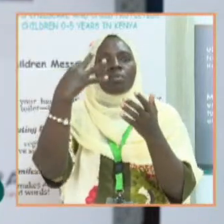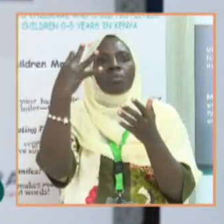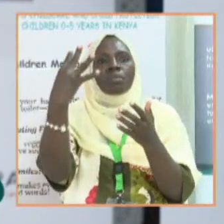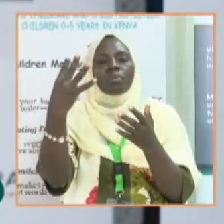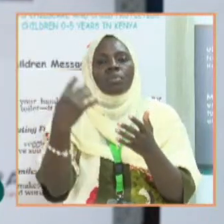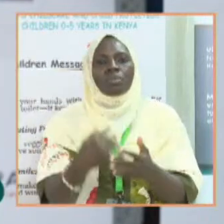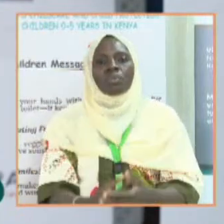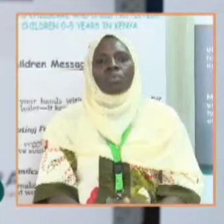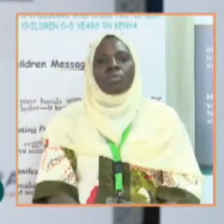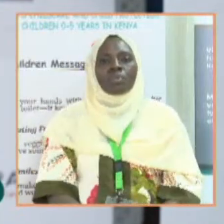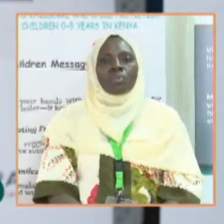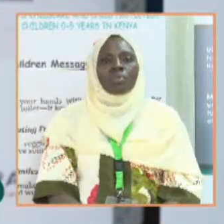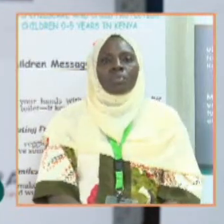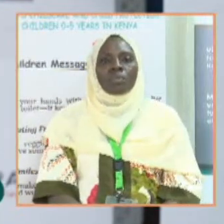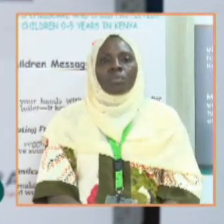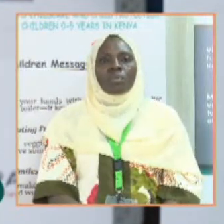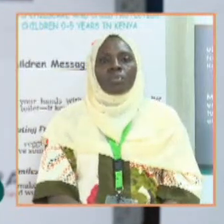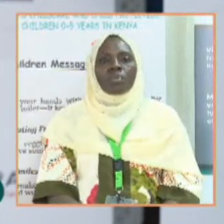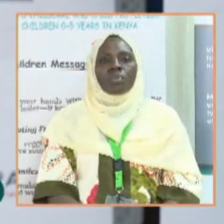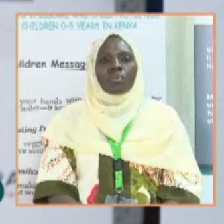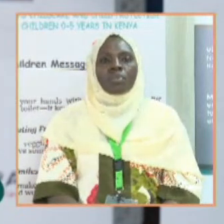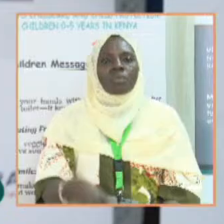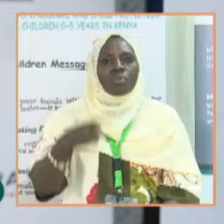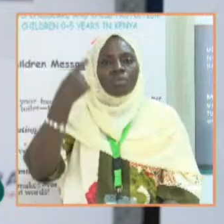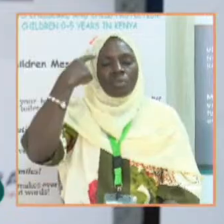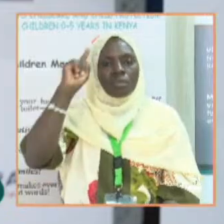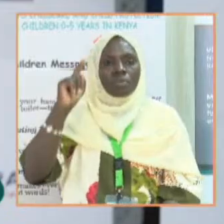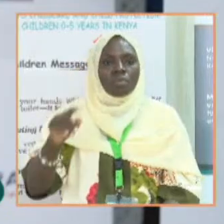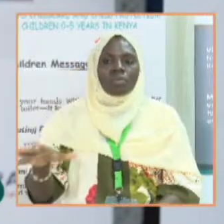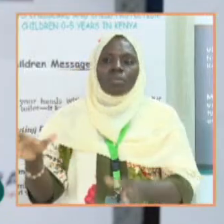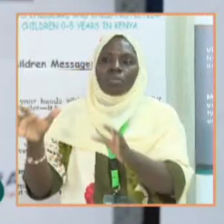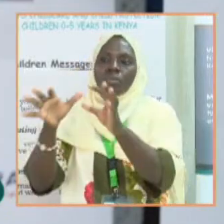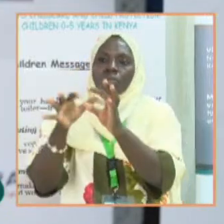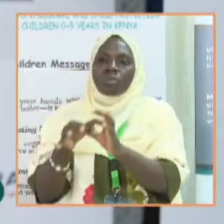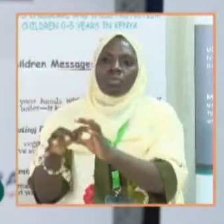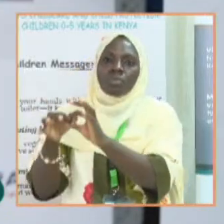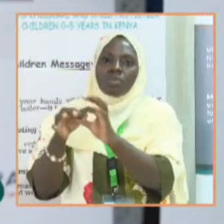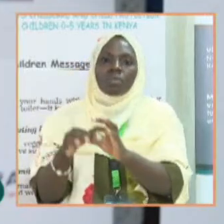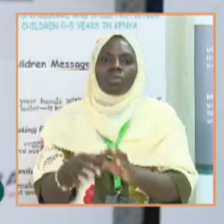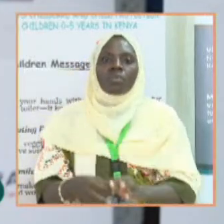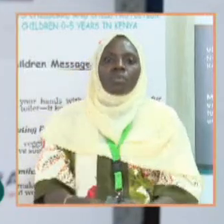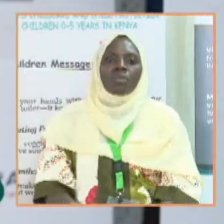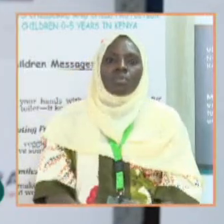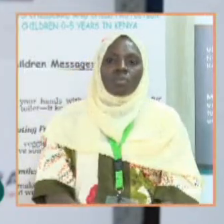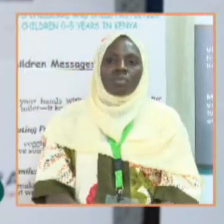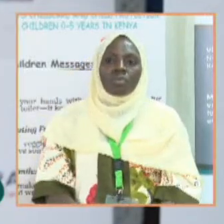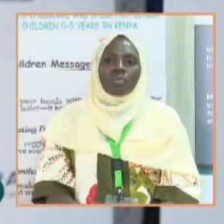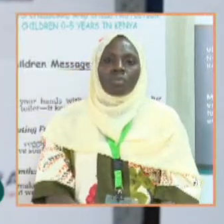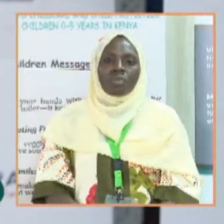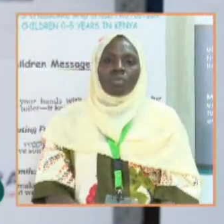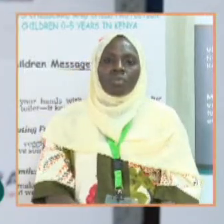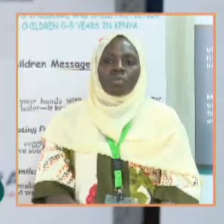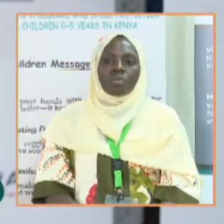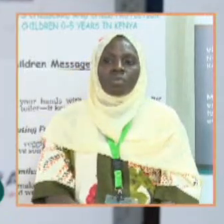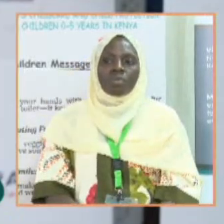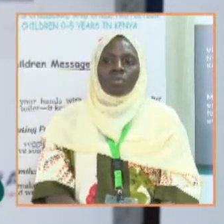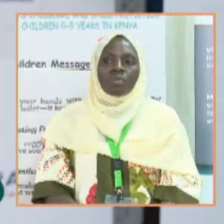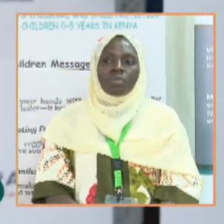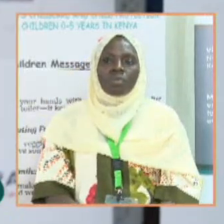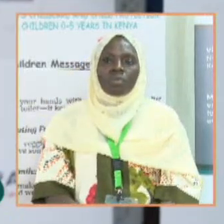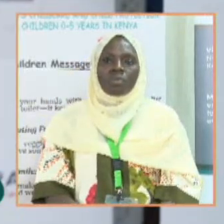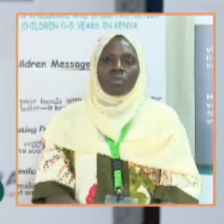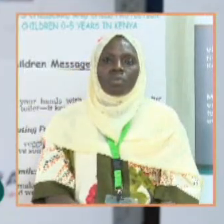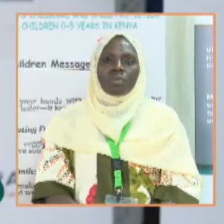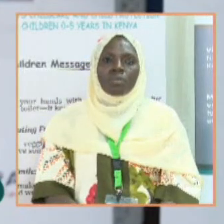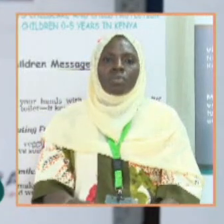was for collaboration and for issue resolution. So those are the collaboration